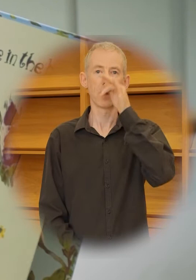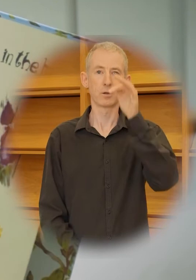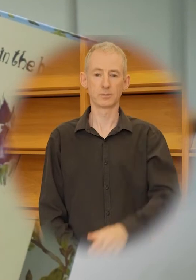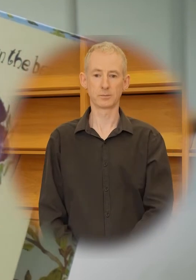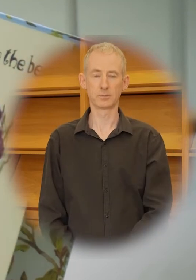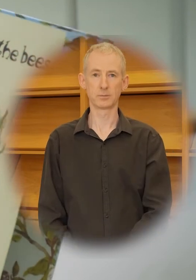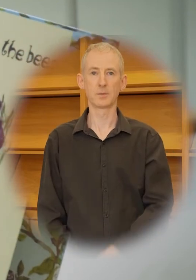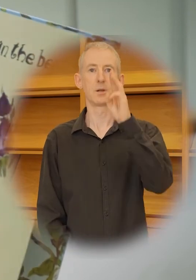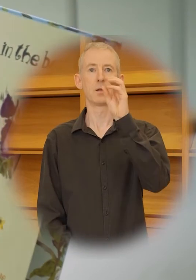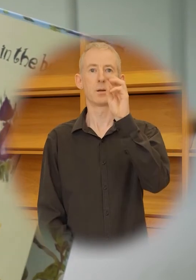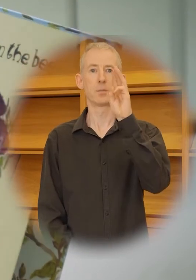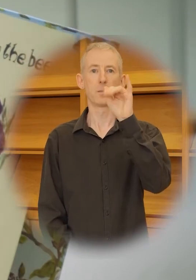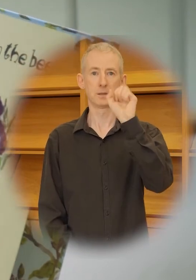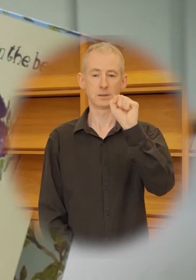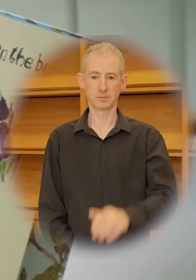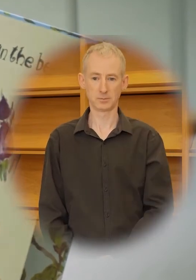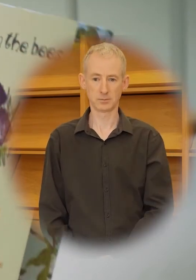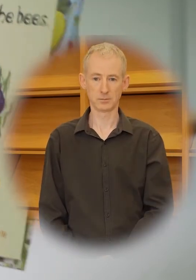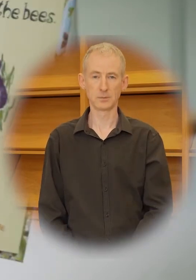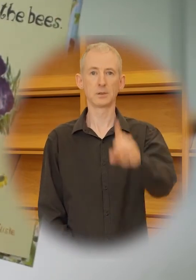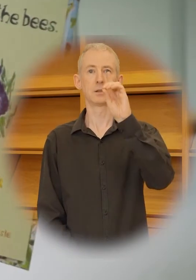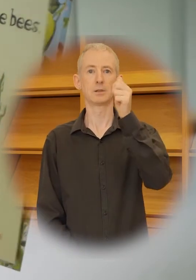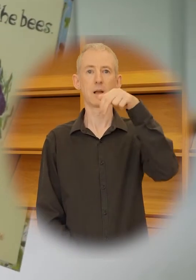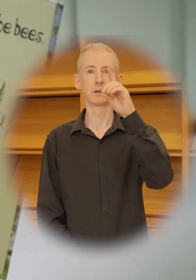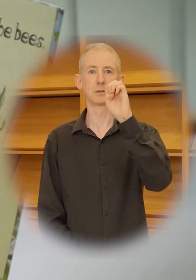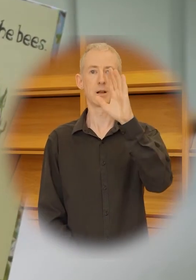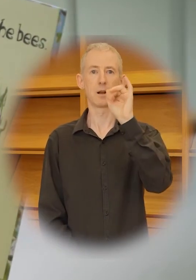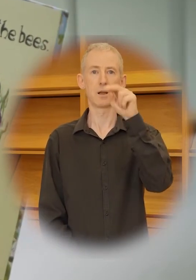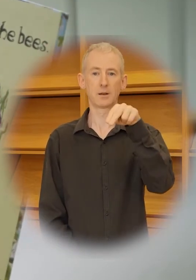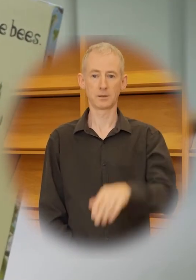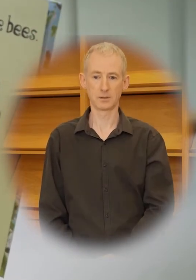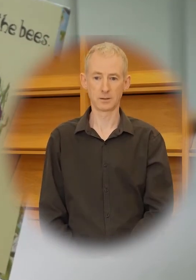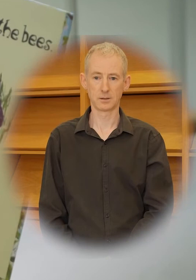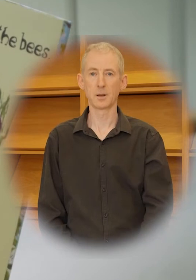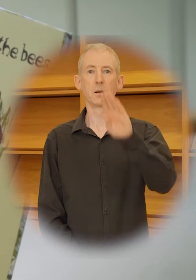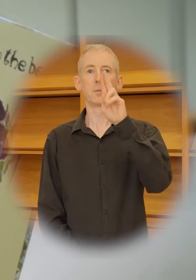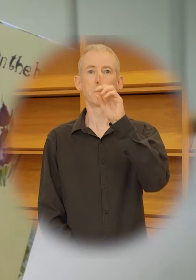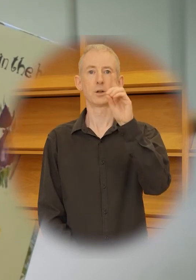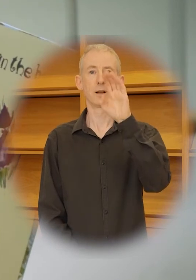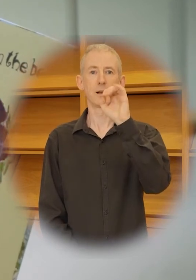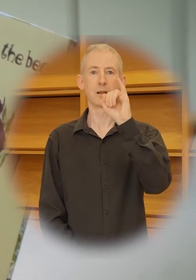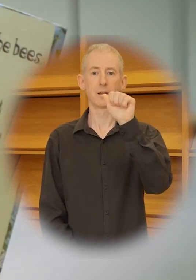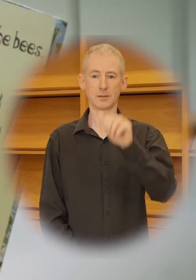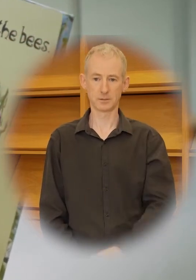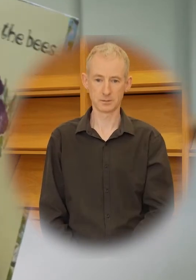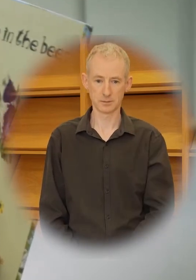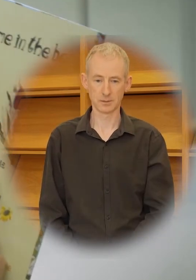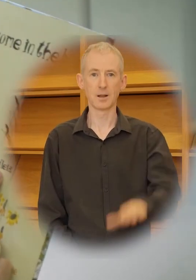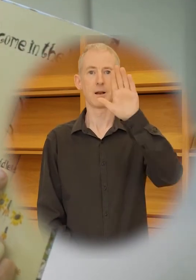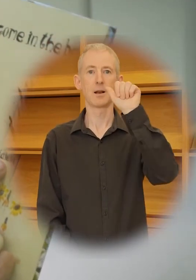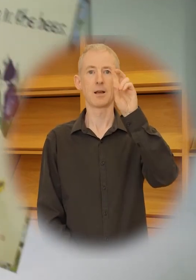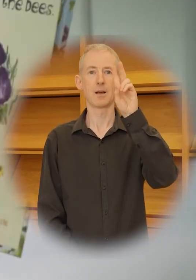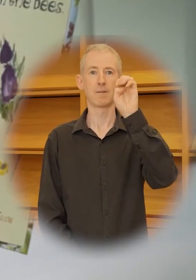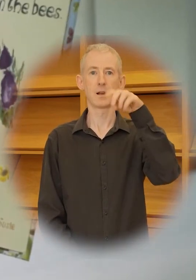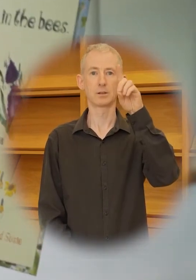red clover, a purple coneflower, some poppies, dandelions,